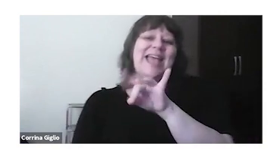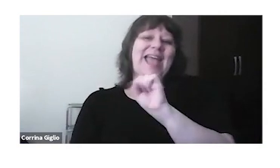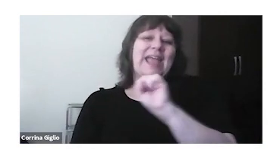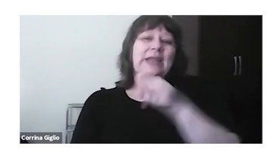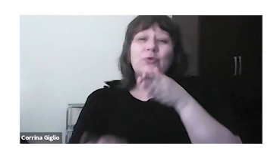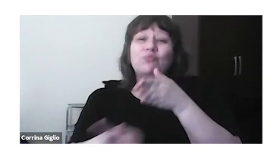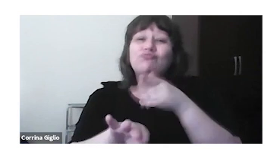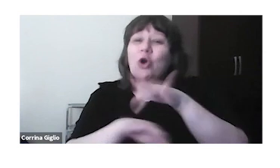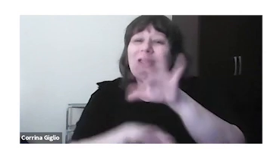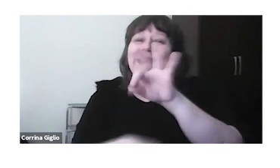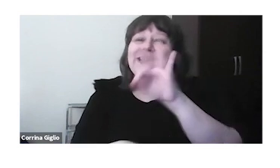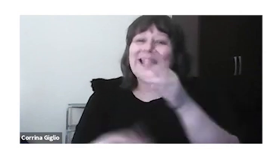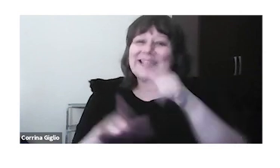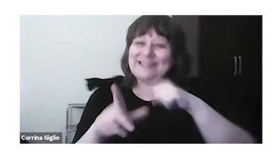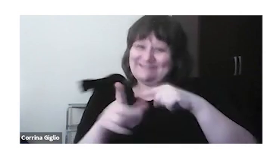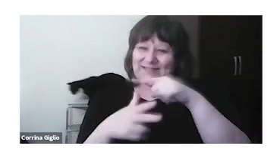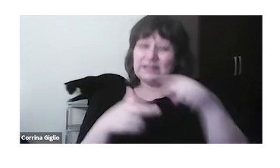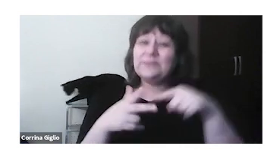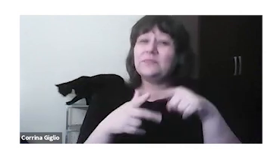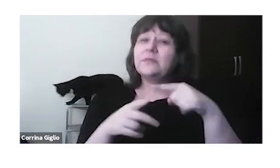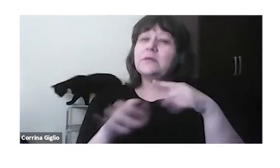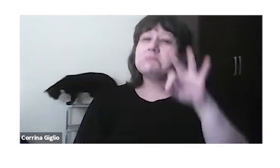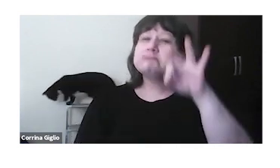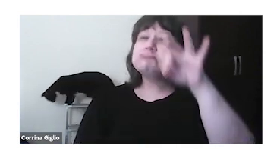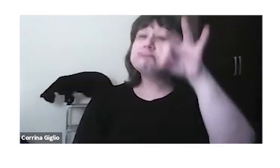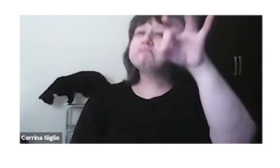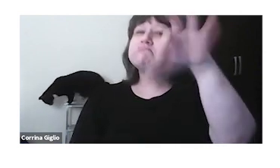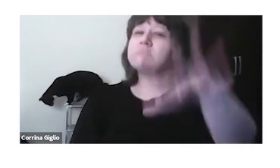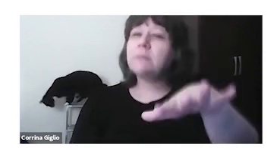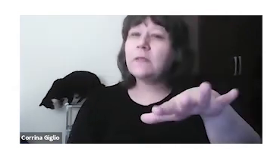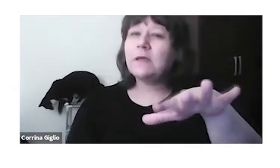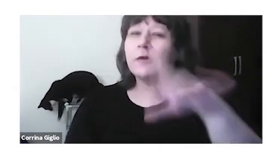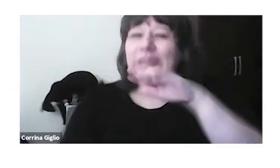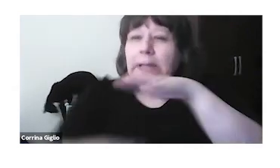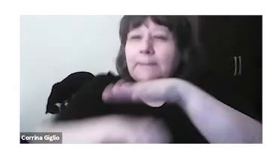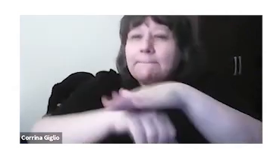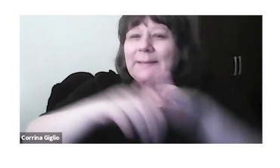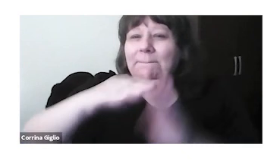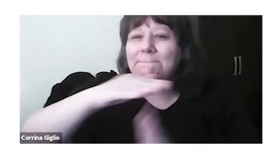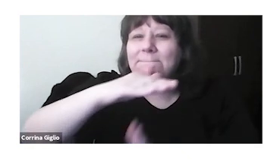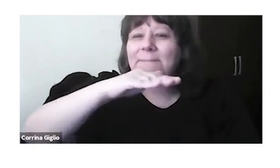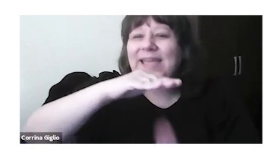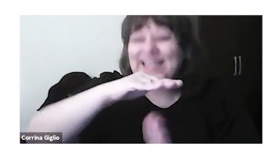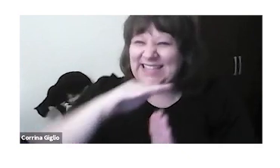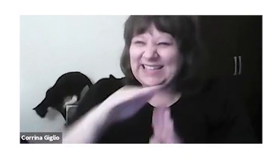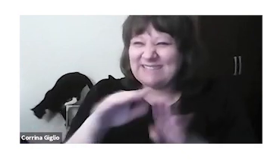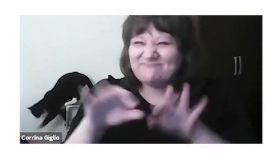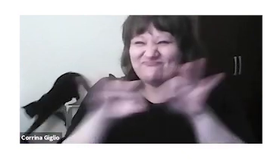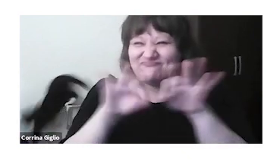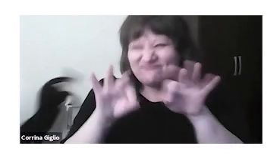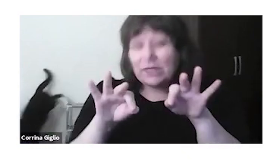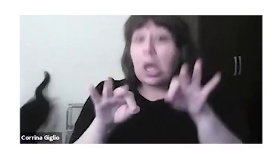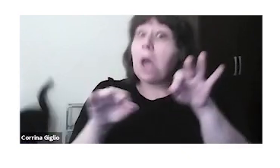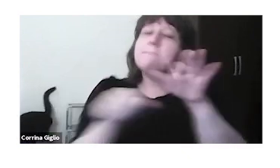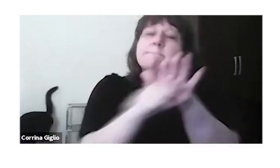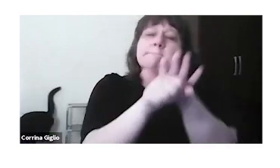90s. So this is just we're only scratching the surface with this slide. There are plenty of